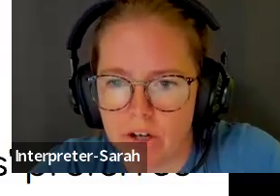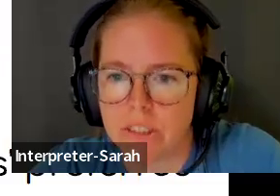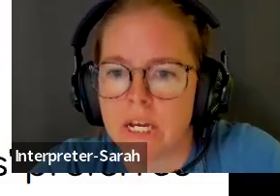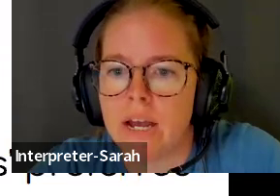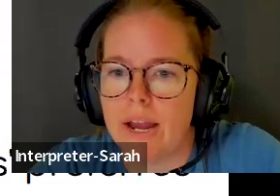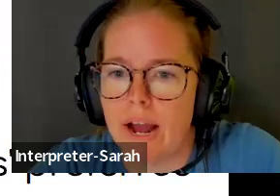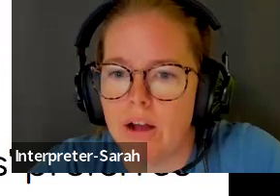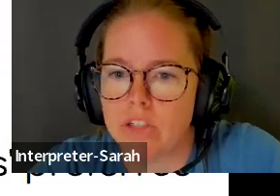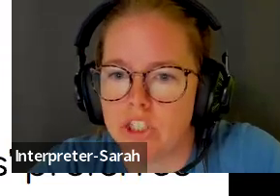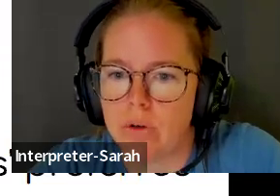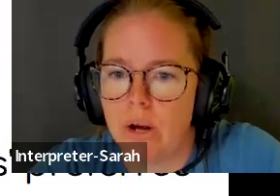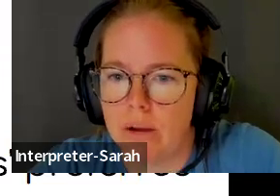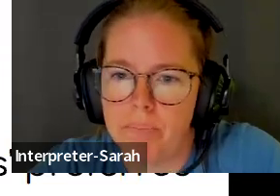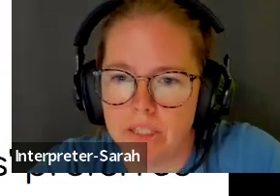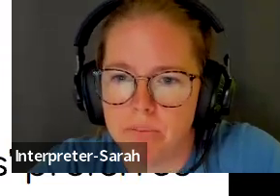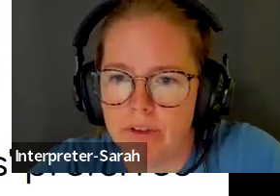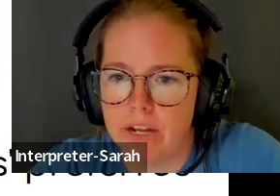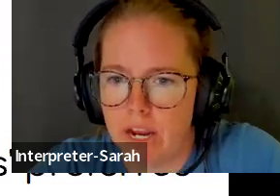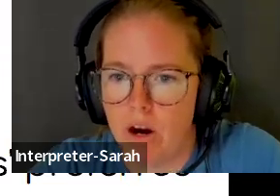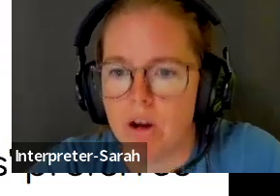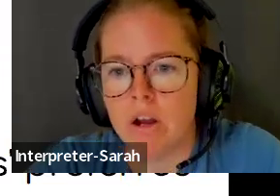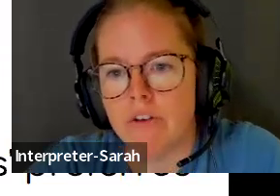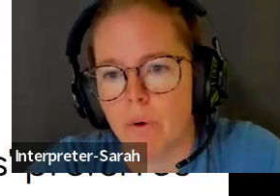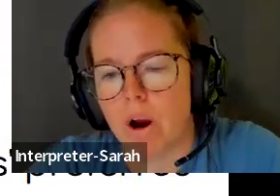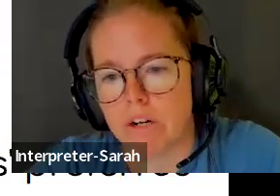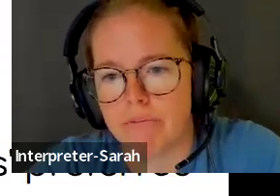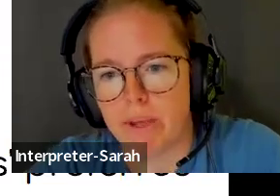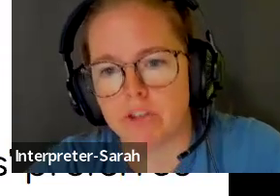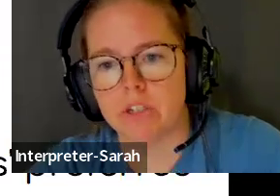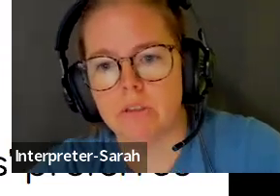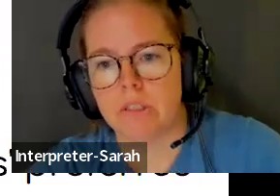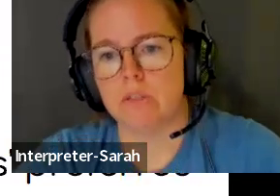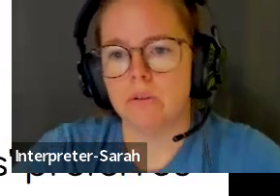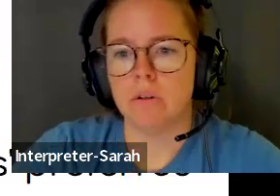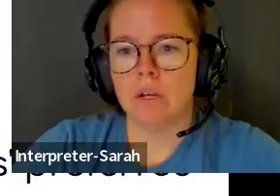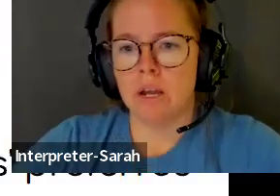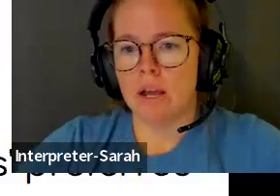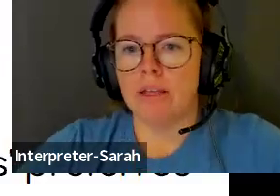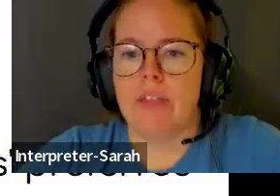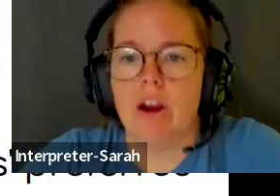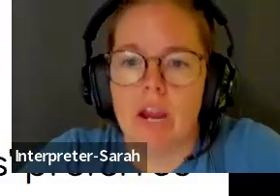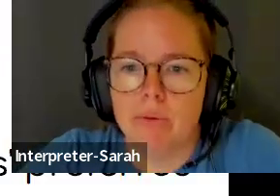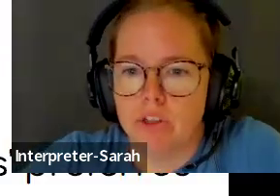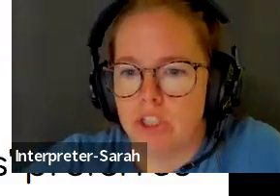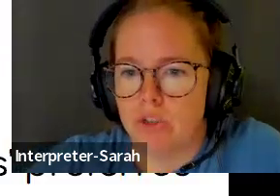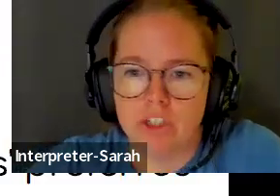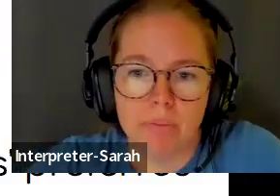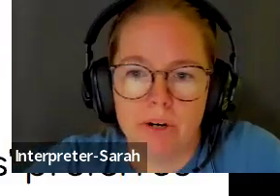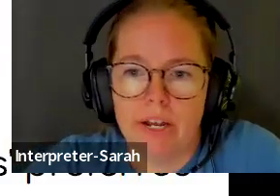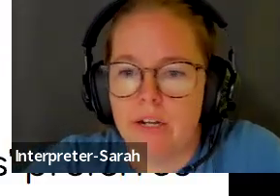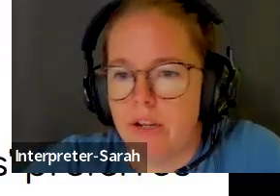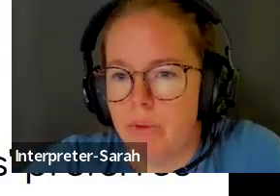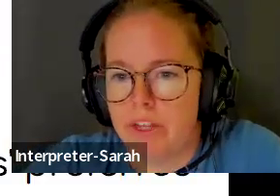with providers and how to best provide care for our deaf patients. They're able